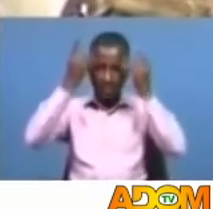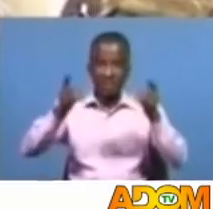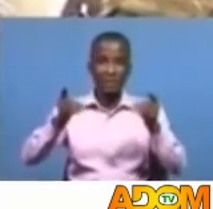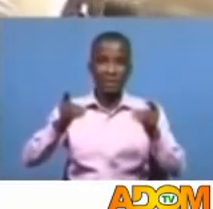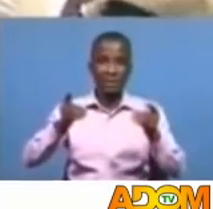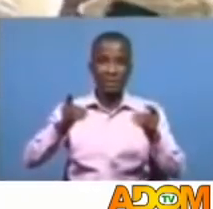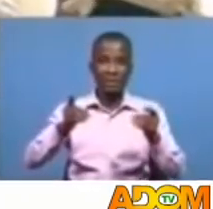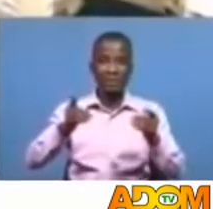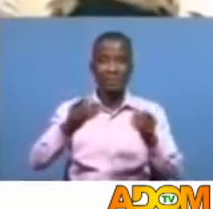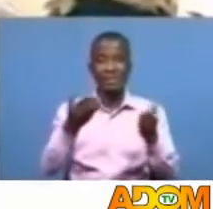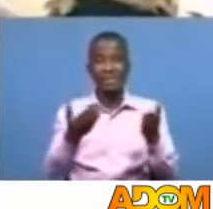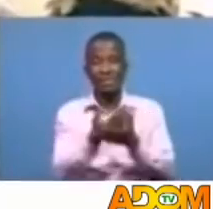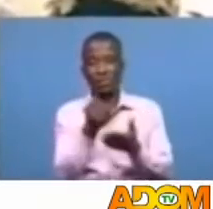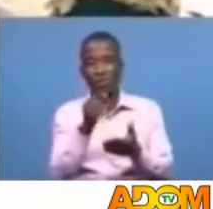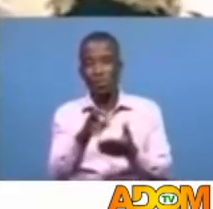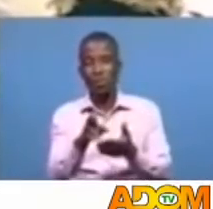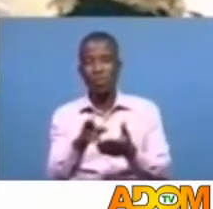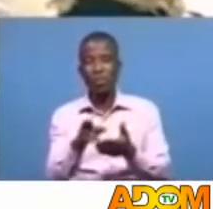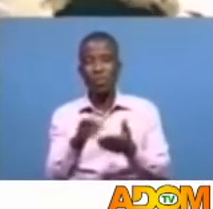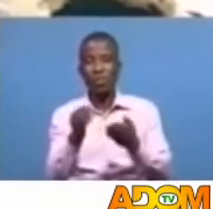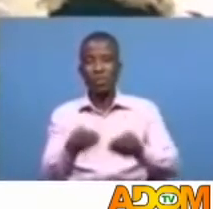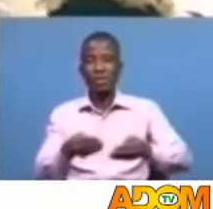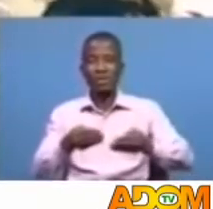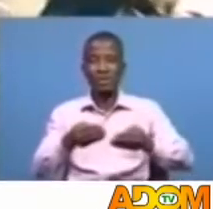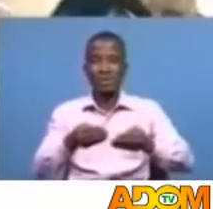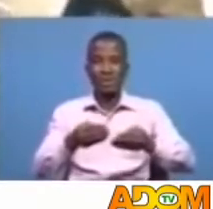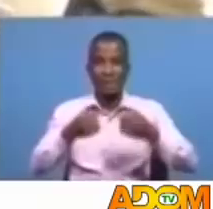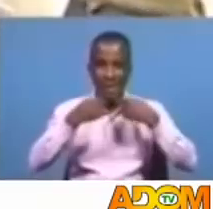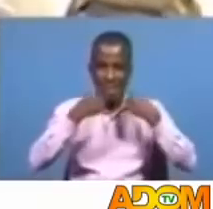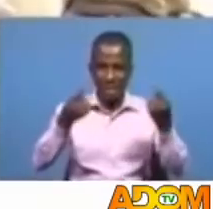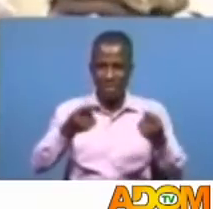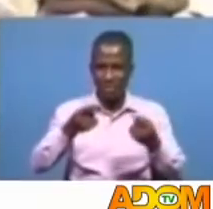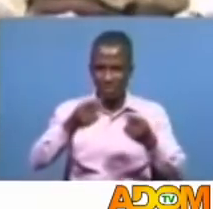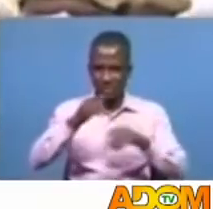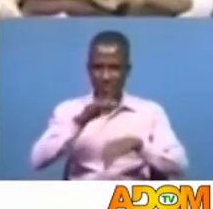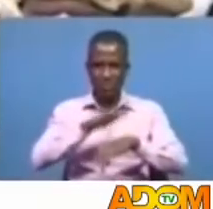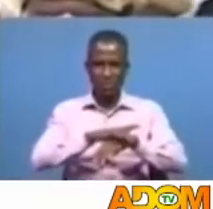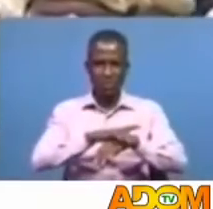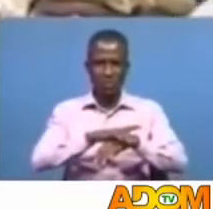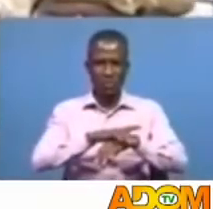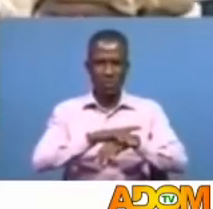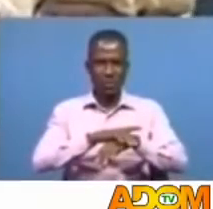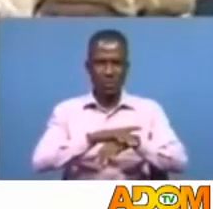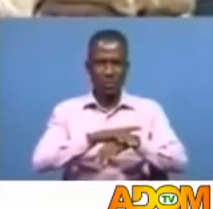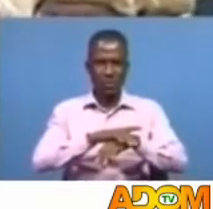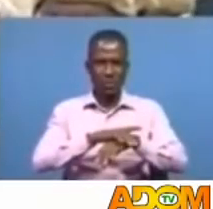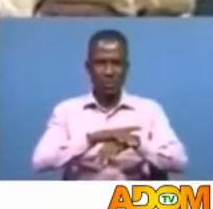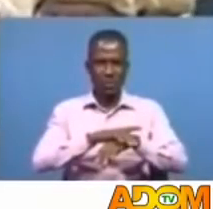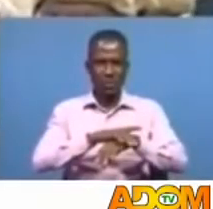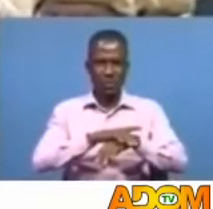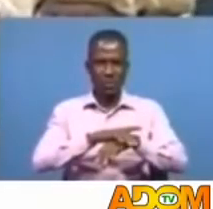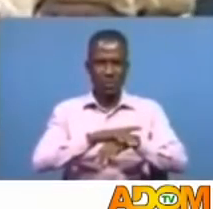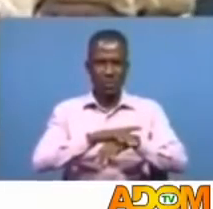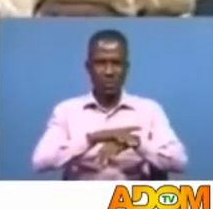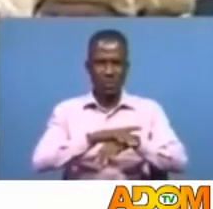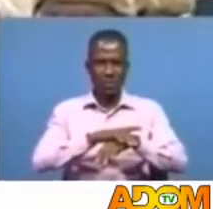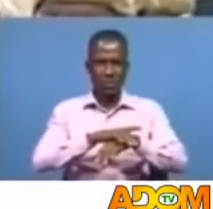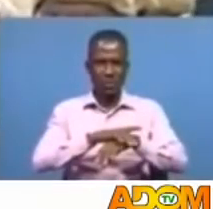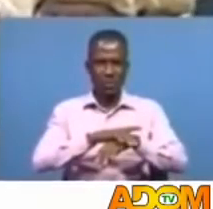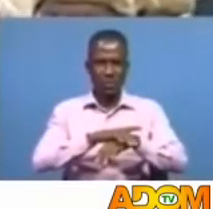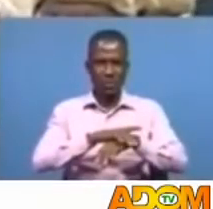made or given by it on such grounds and subject to such conditions.